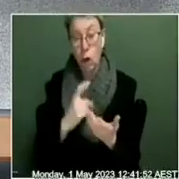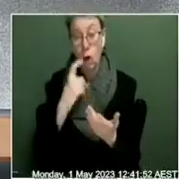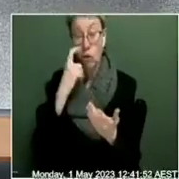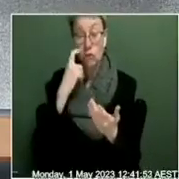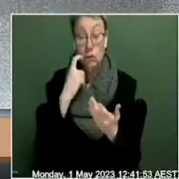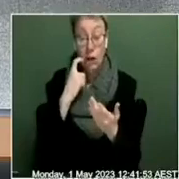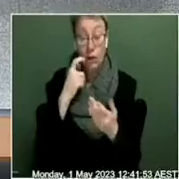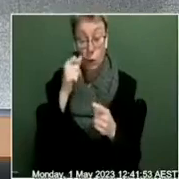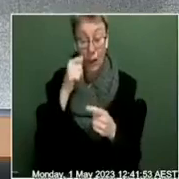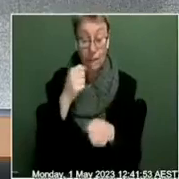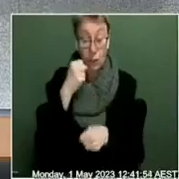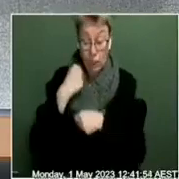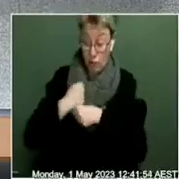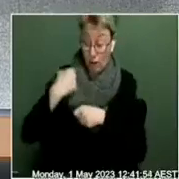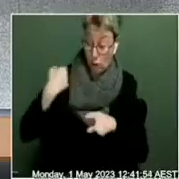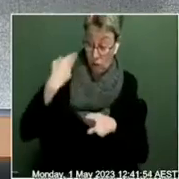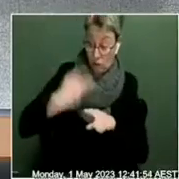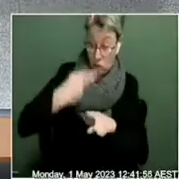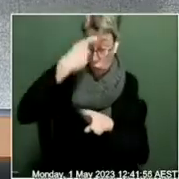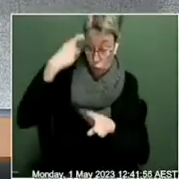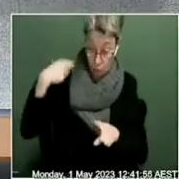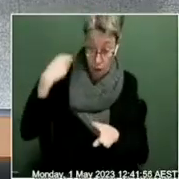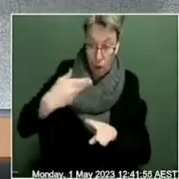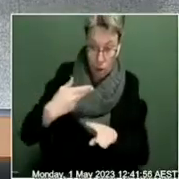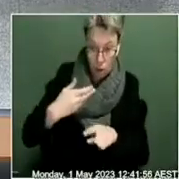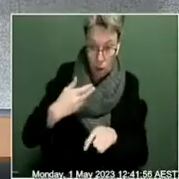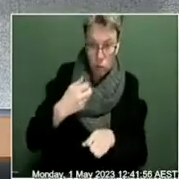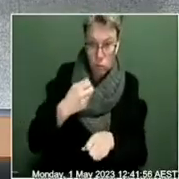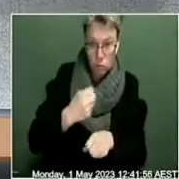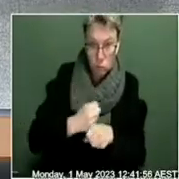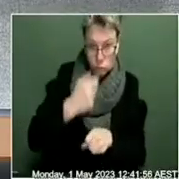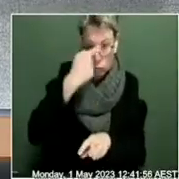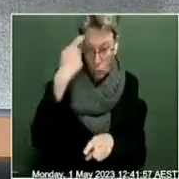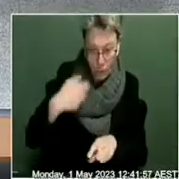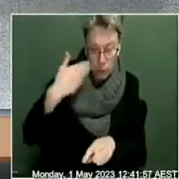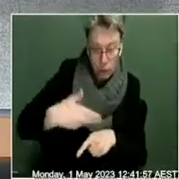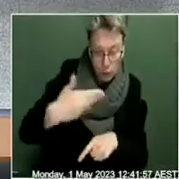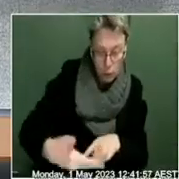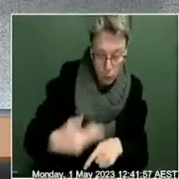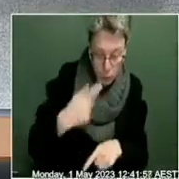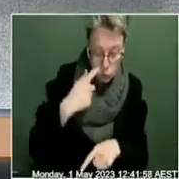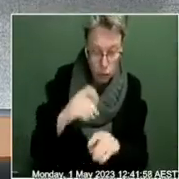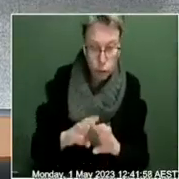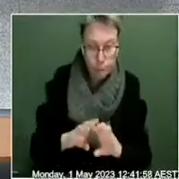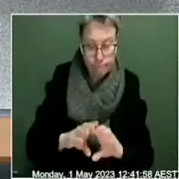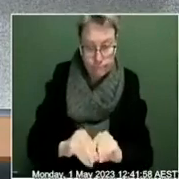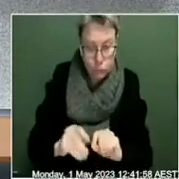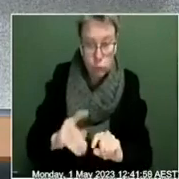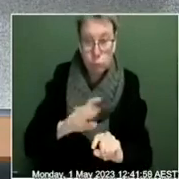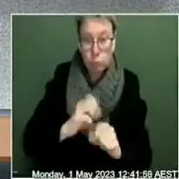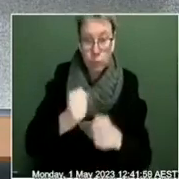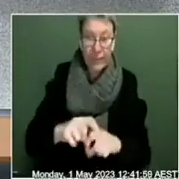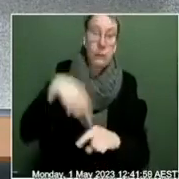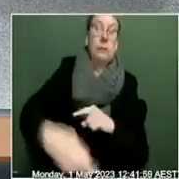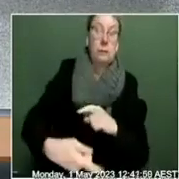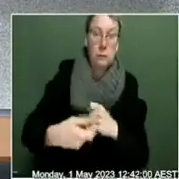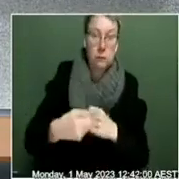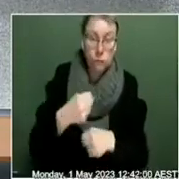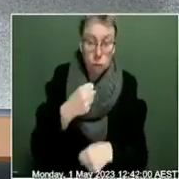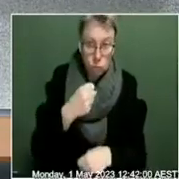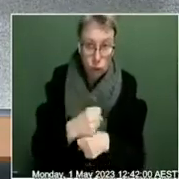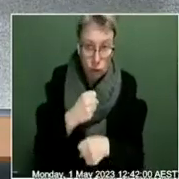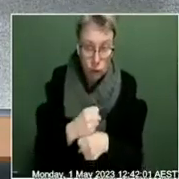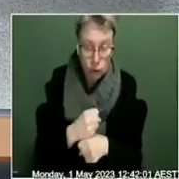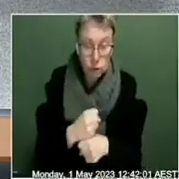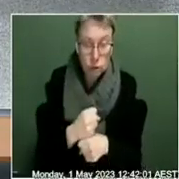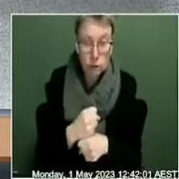to implement. So I think today we have talked about quite a few things about planning for things and things in the future. But I would